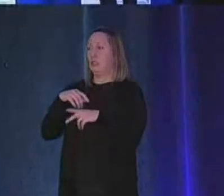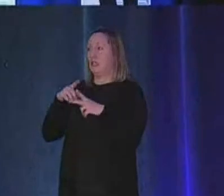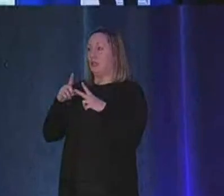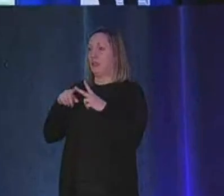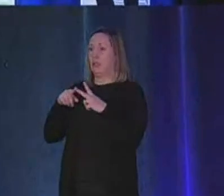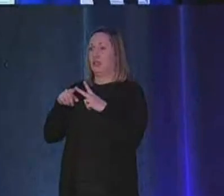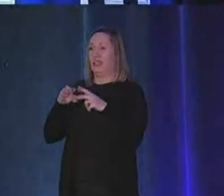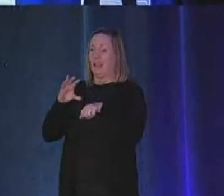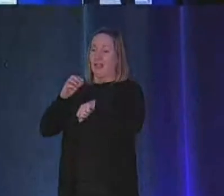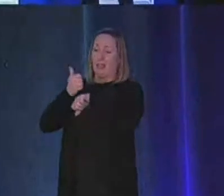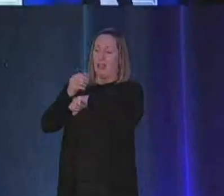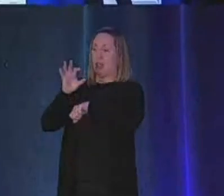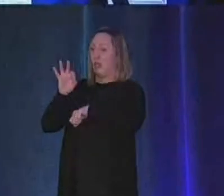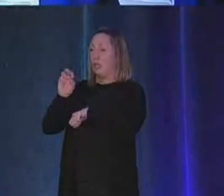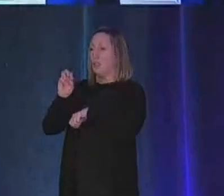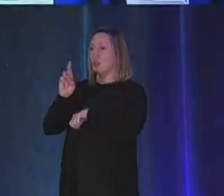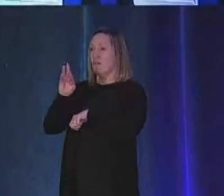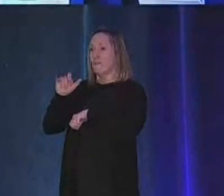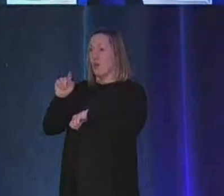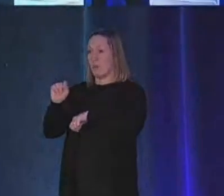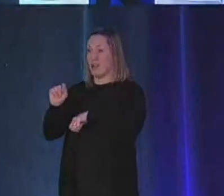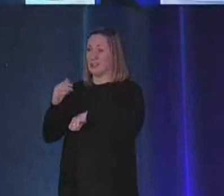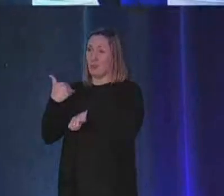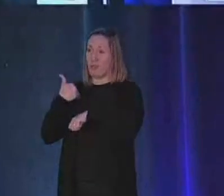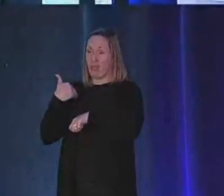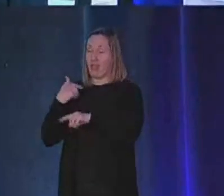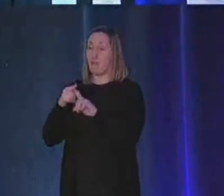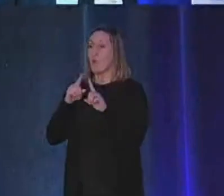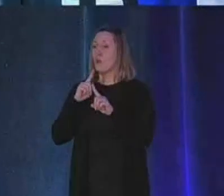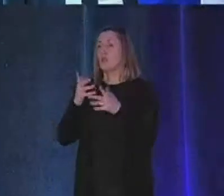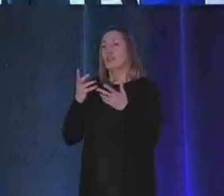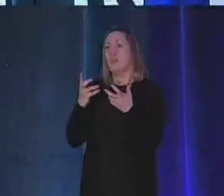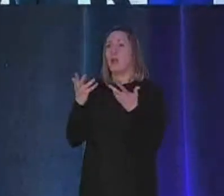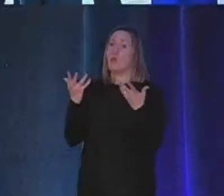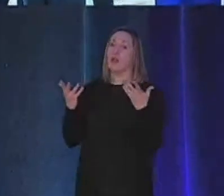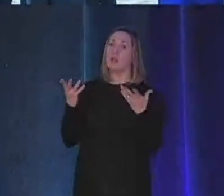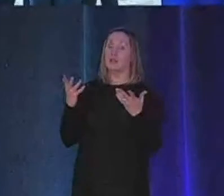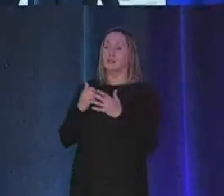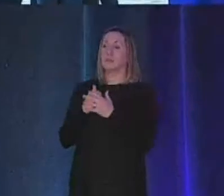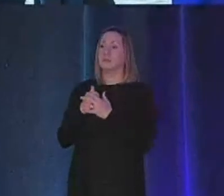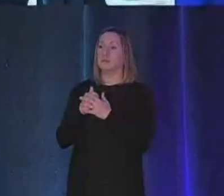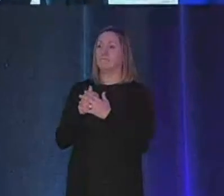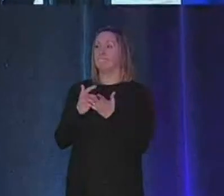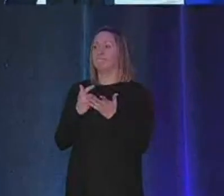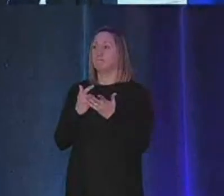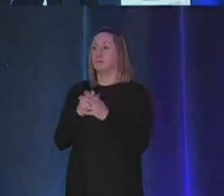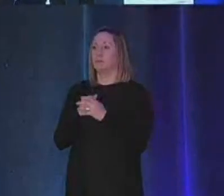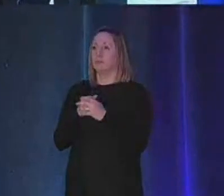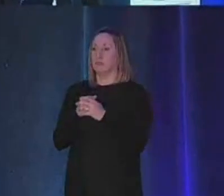the formats that we have, ultimately, you might want to sort of like, how could I put it?